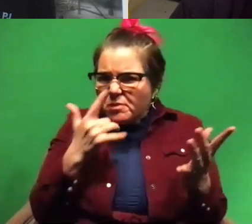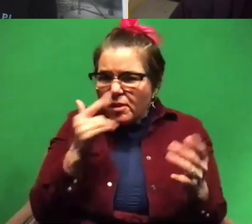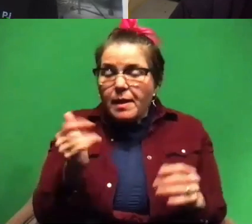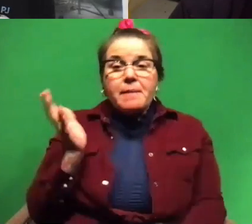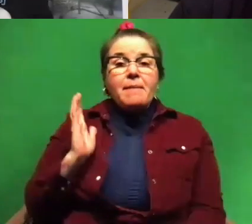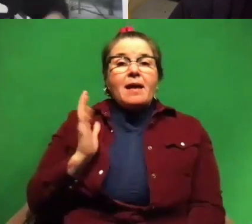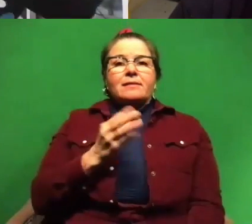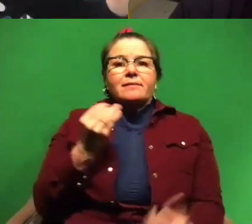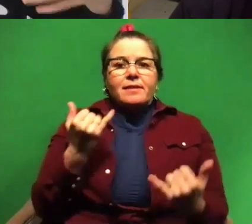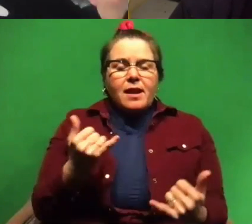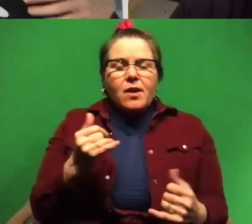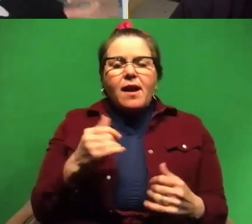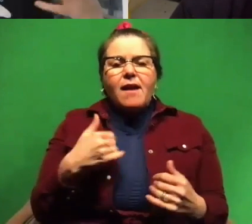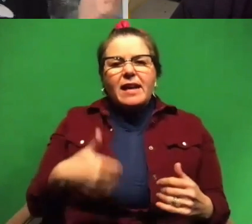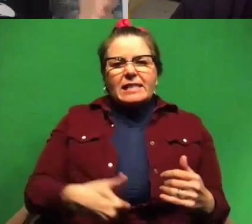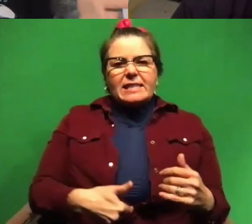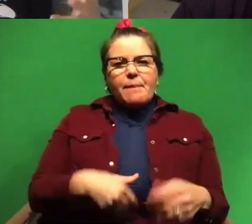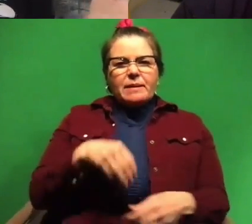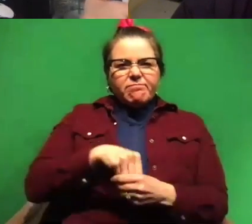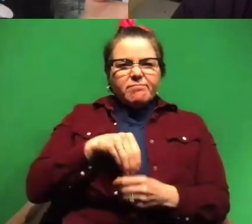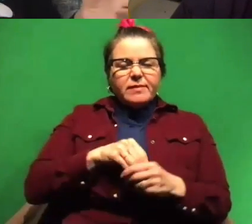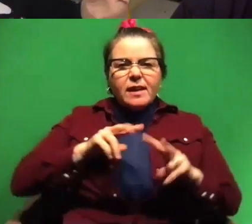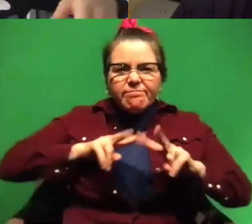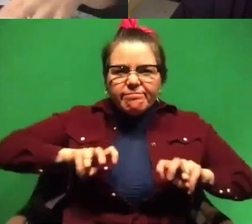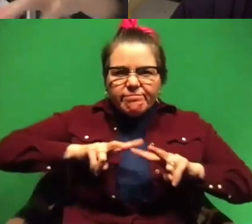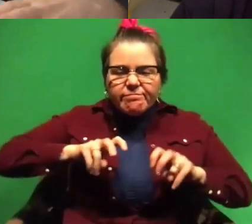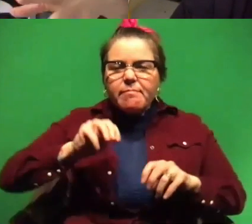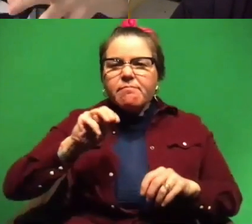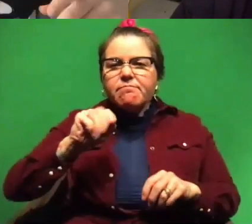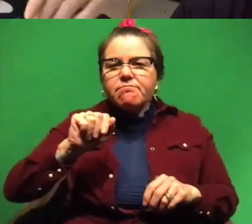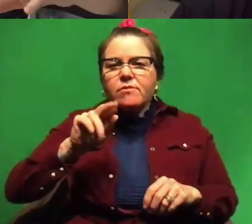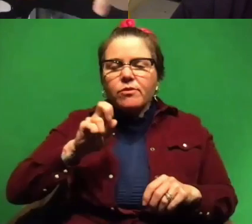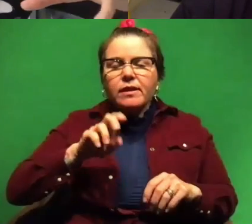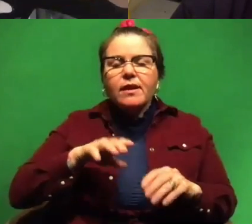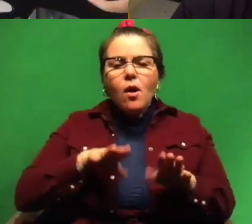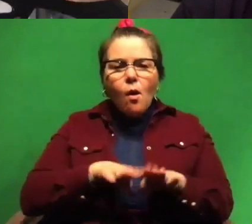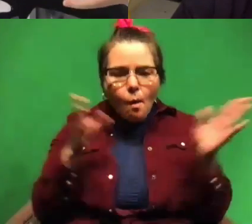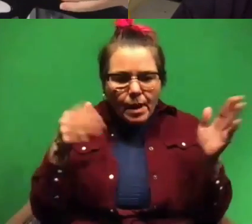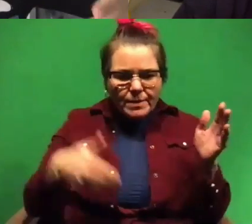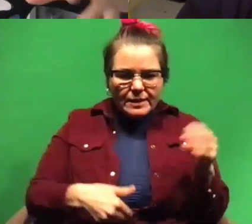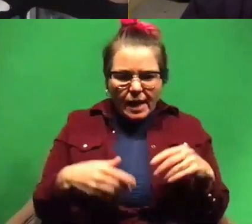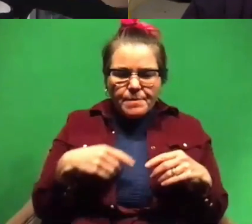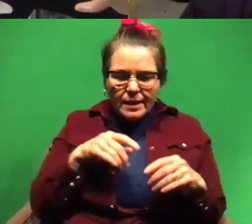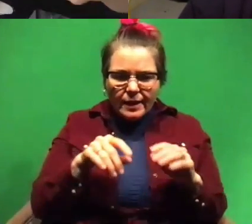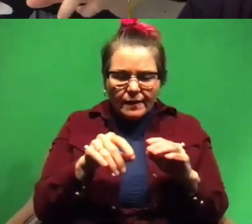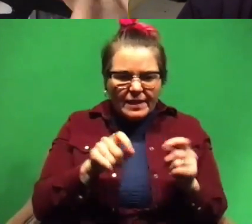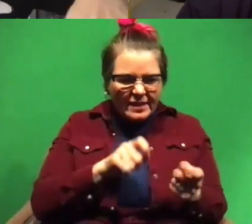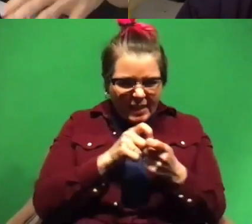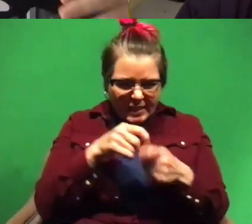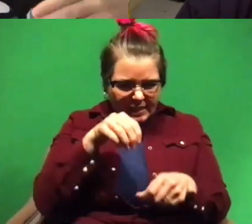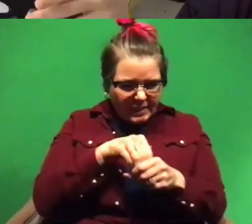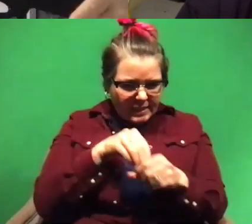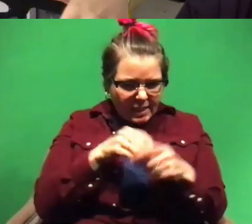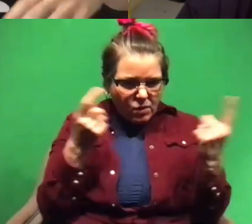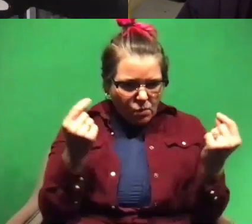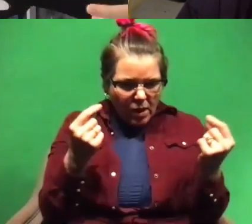now, they do like stomach content surveys of marine animals. So they open up the stomach and they see exactly what's inside of there, what